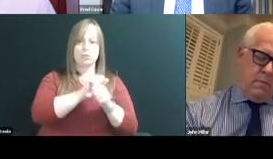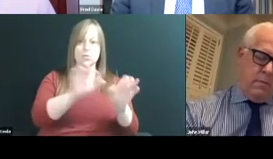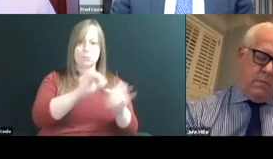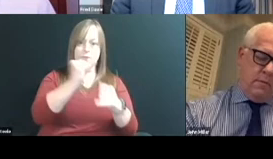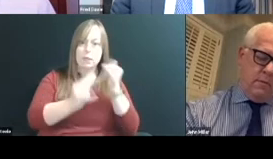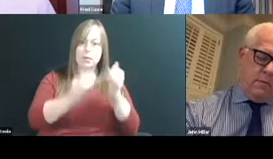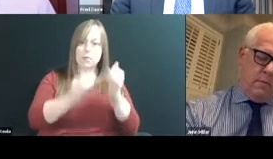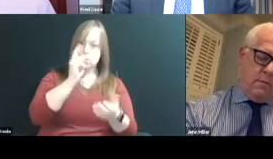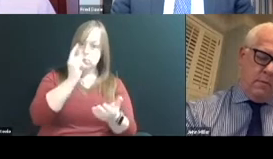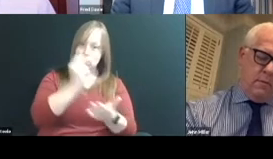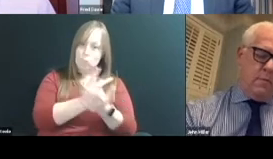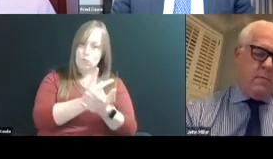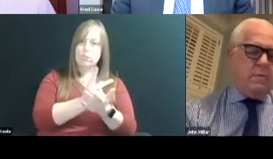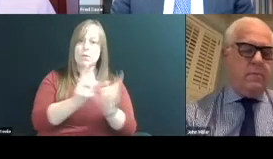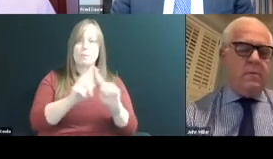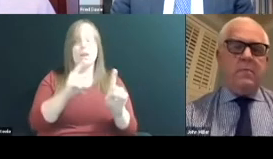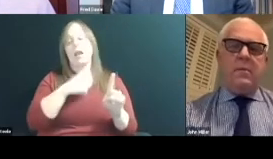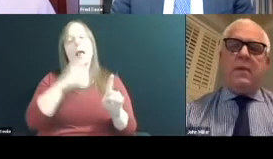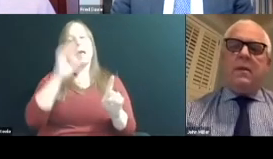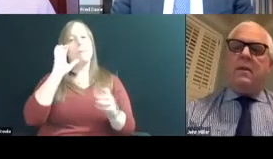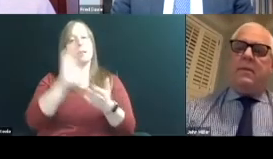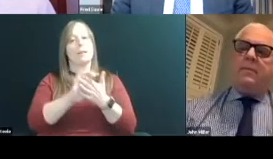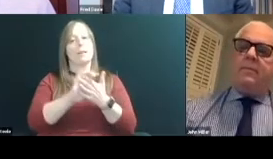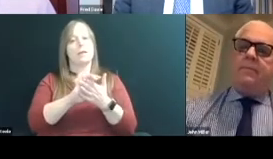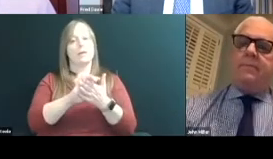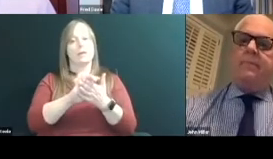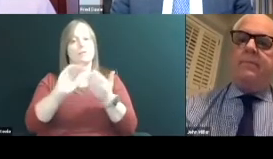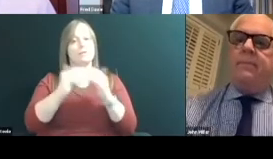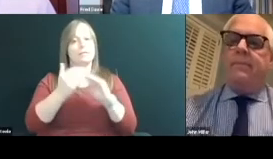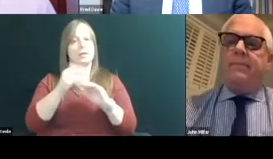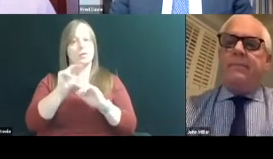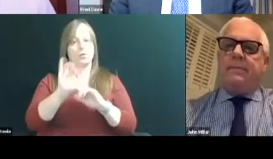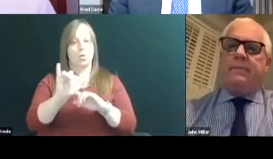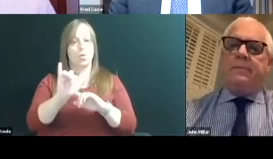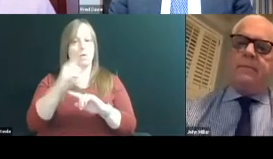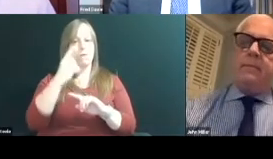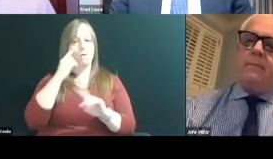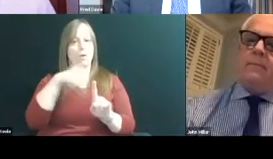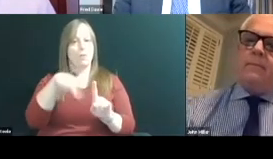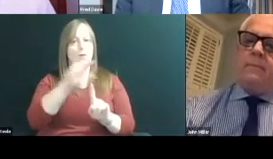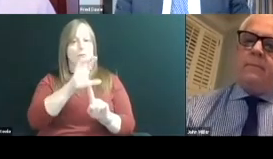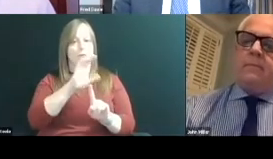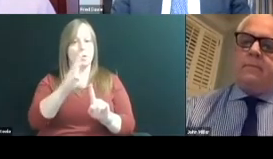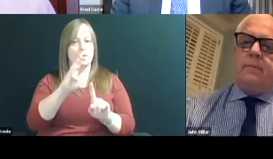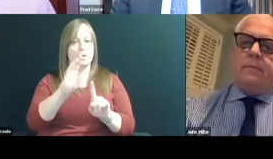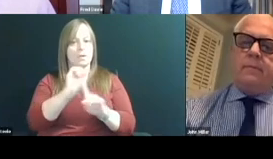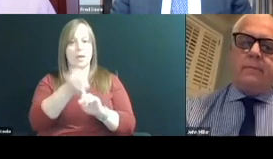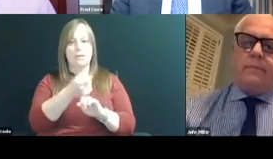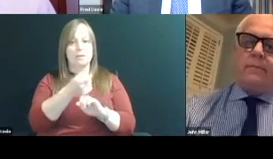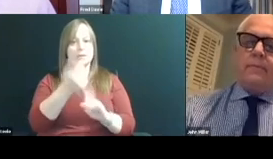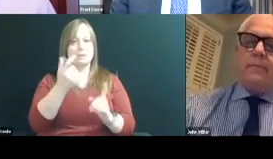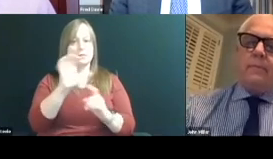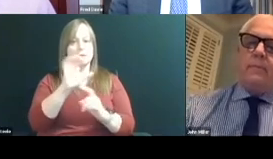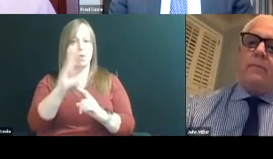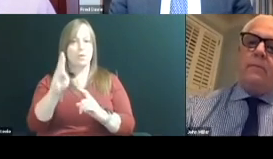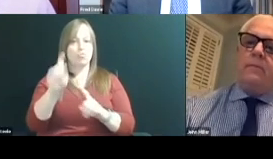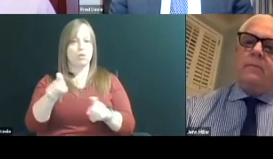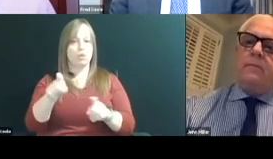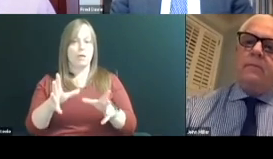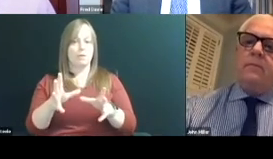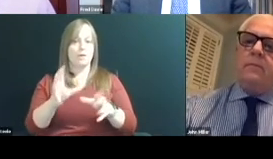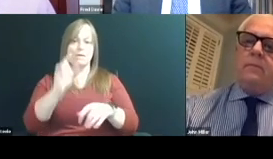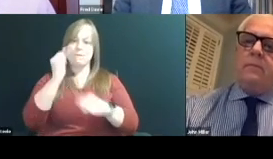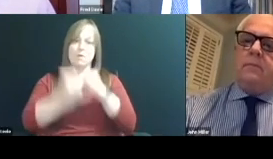finally approves. But I believe that in the city of New York for those CCRB cases, CCRB should have